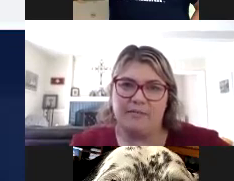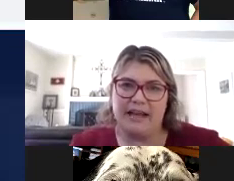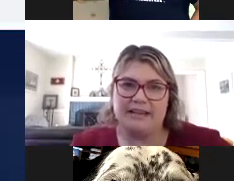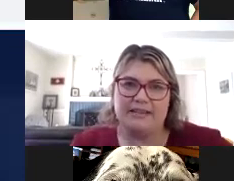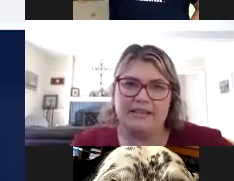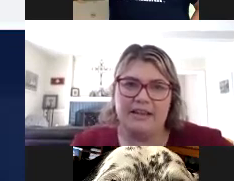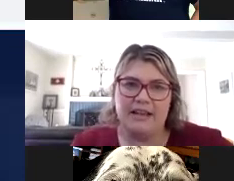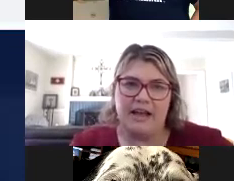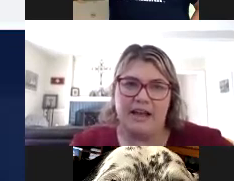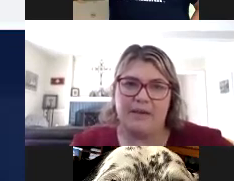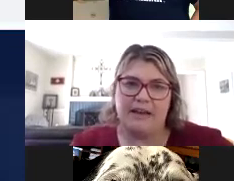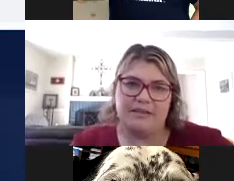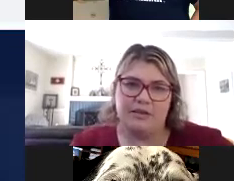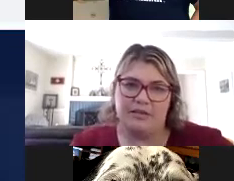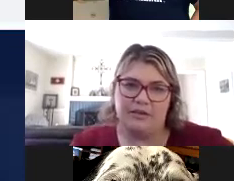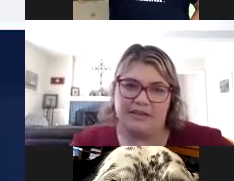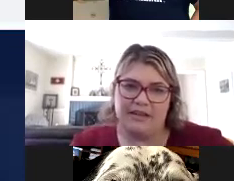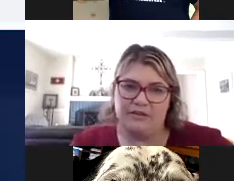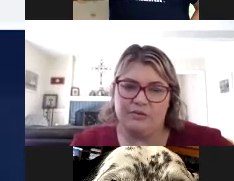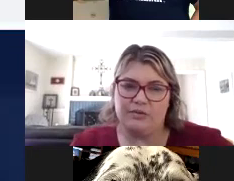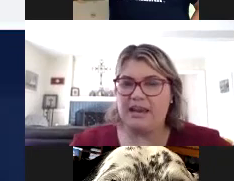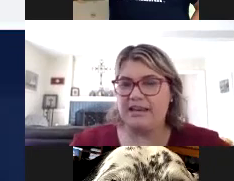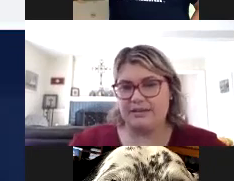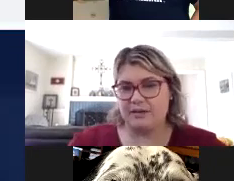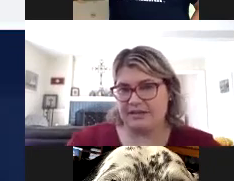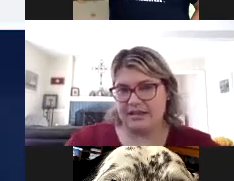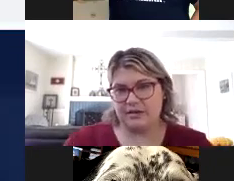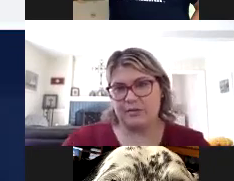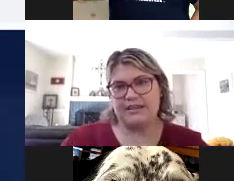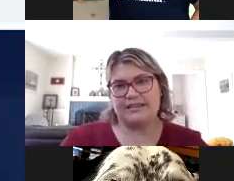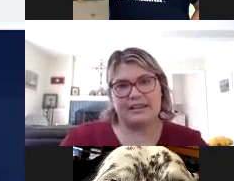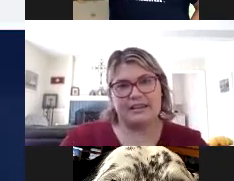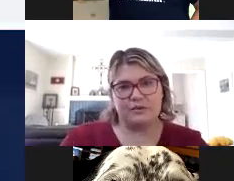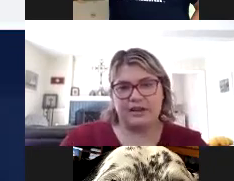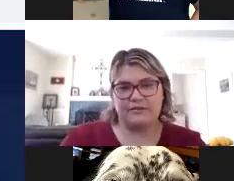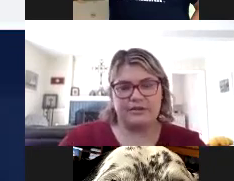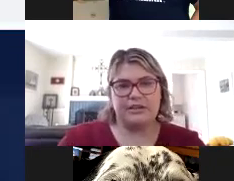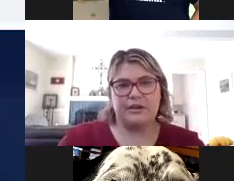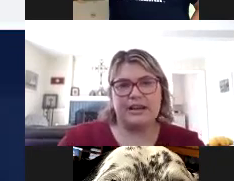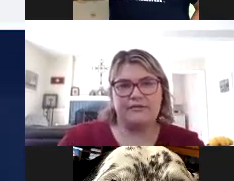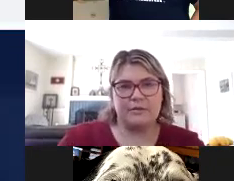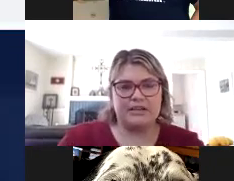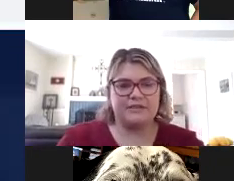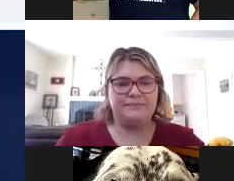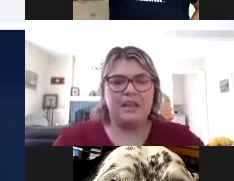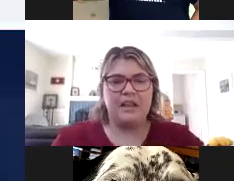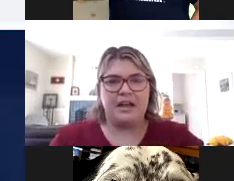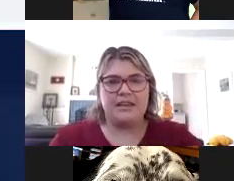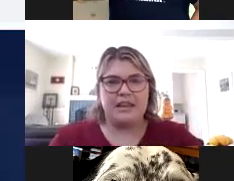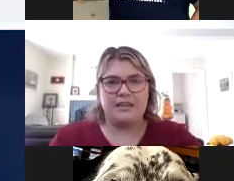leave behind. And so you can look at the individual candidates, you can take the quiz, and gives you a lot of really great